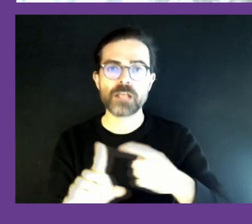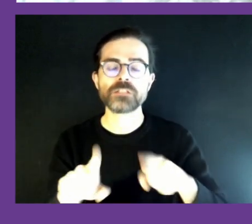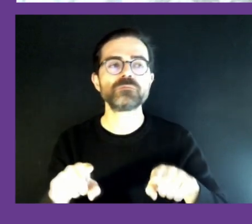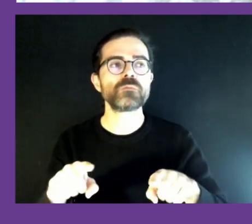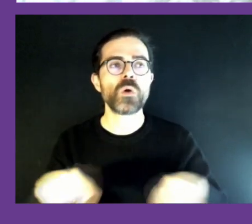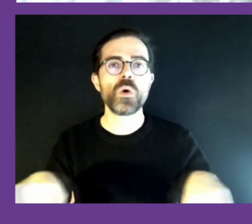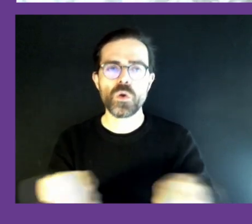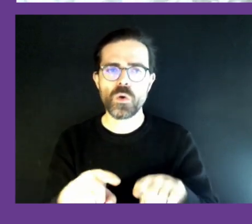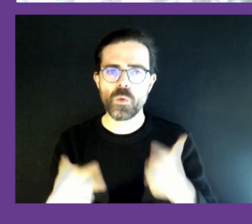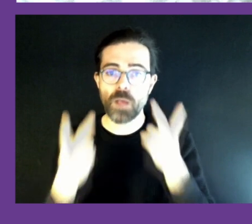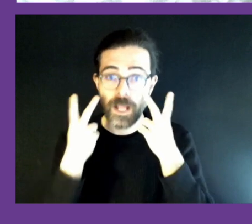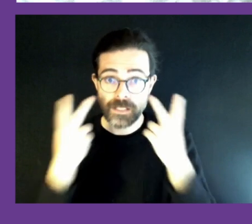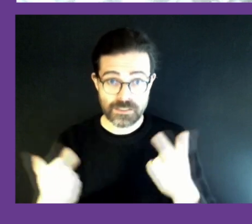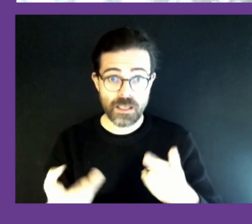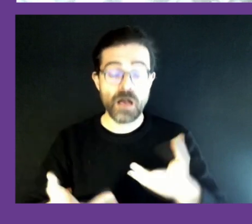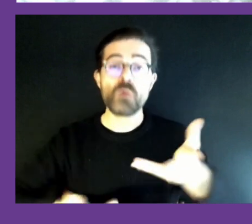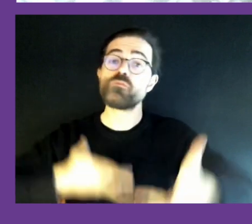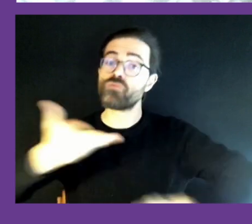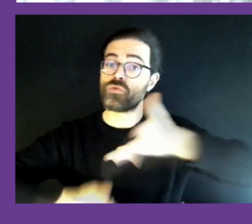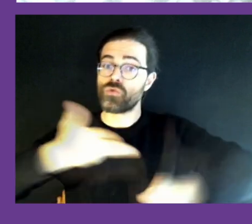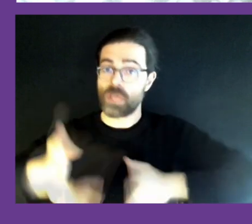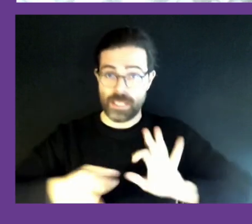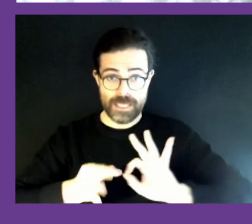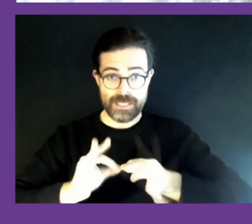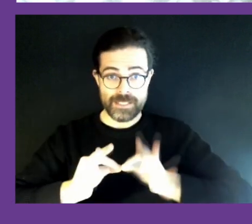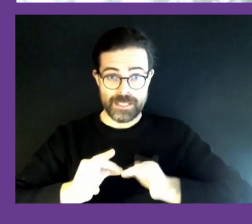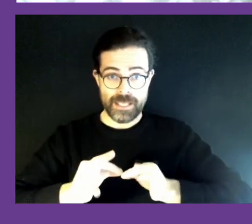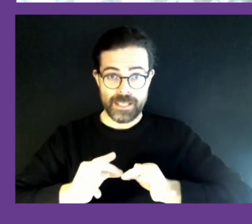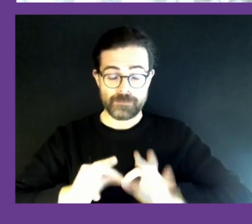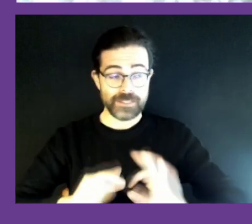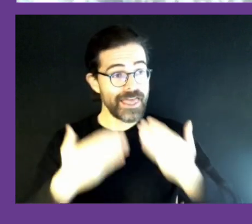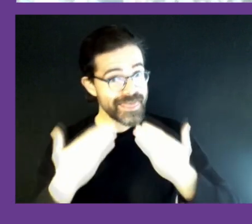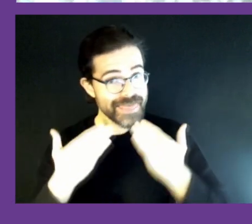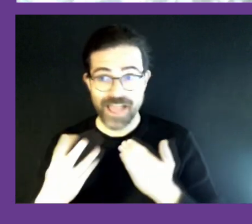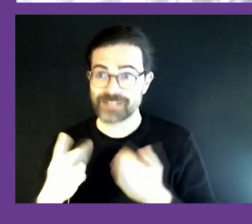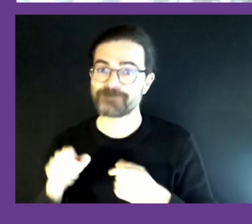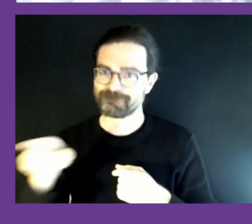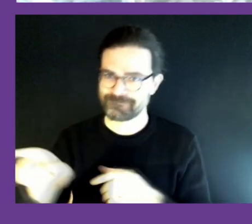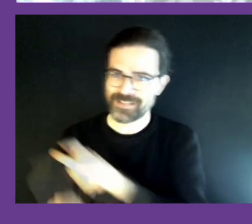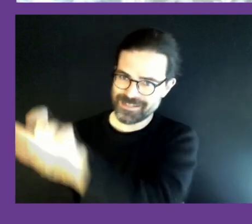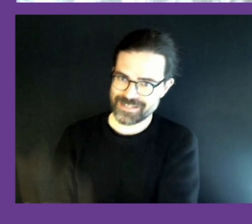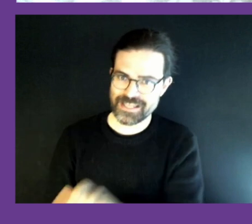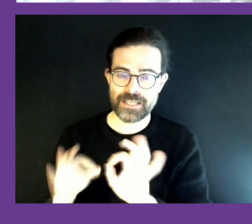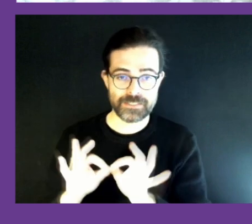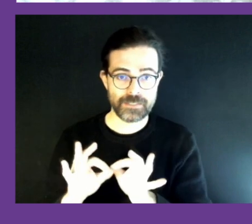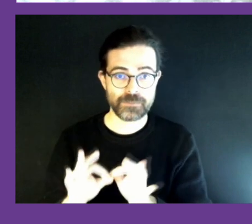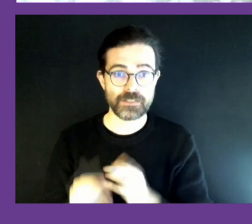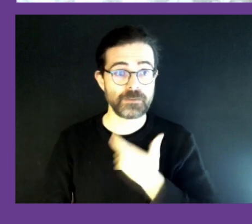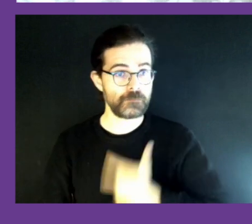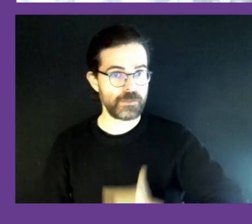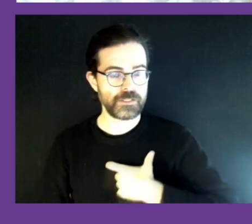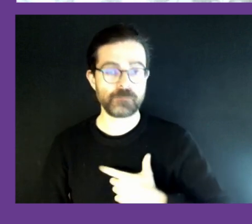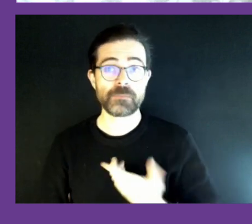the sign interpretation, and we would like to thank very much the interpreter. And on a personal note, if I speak